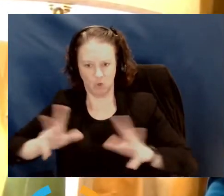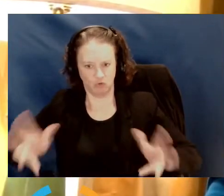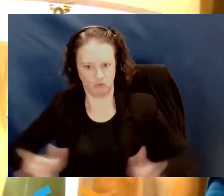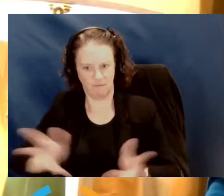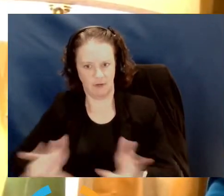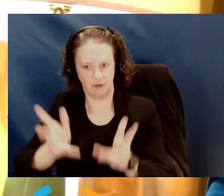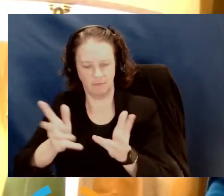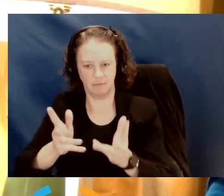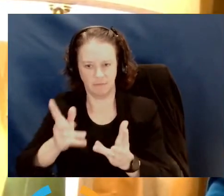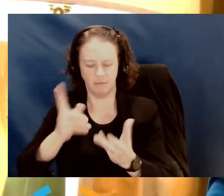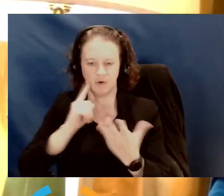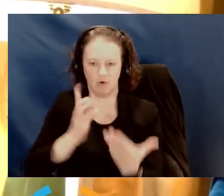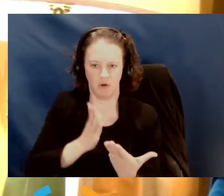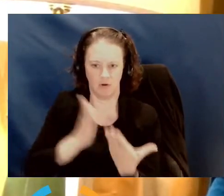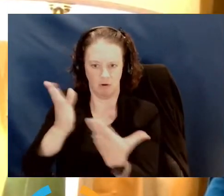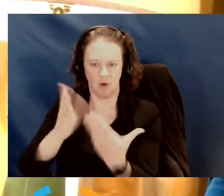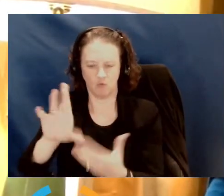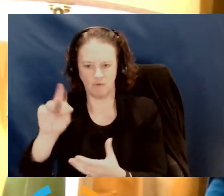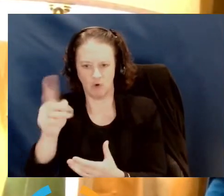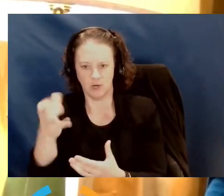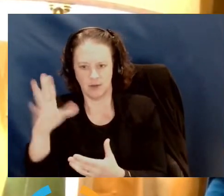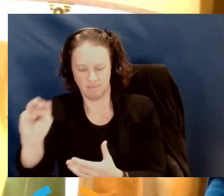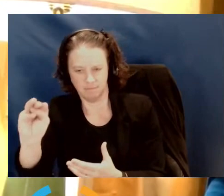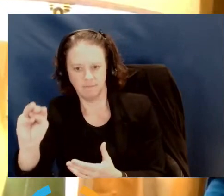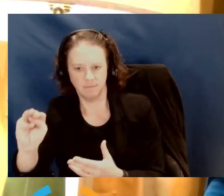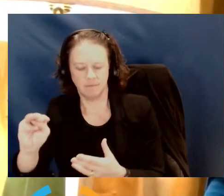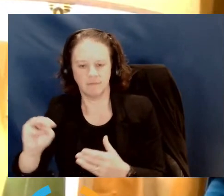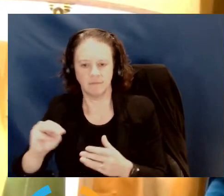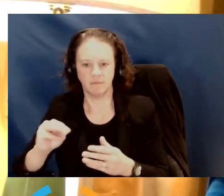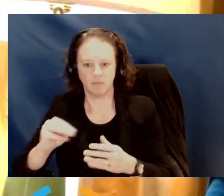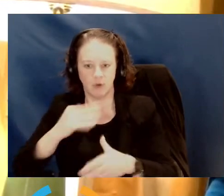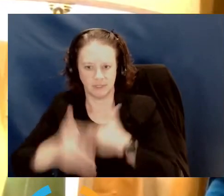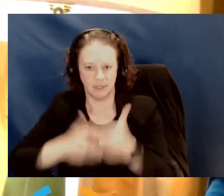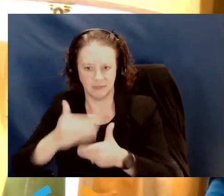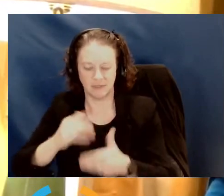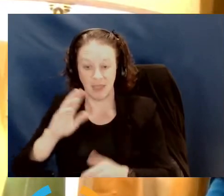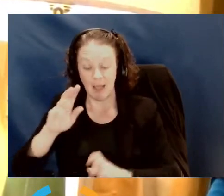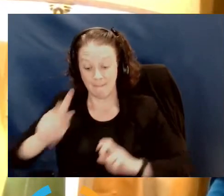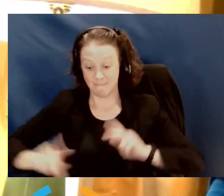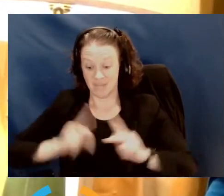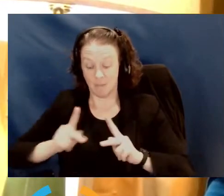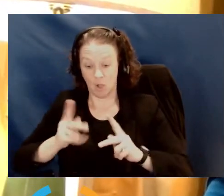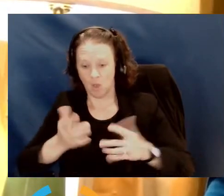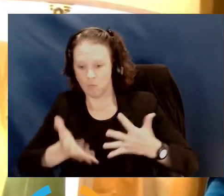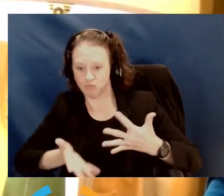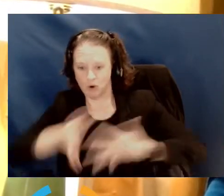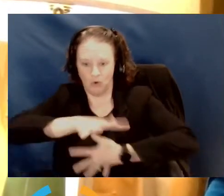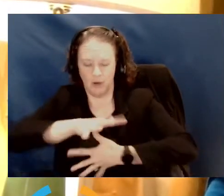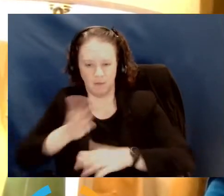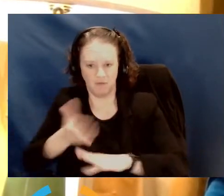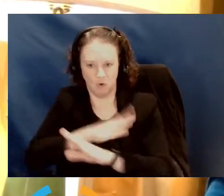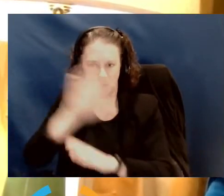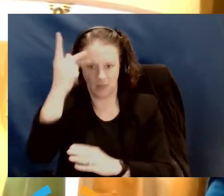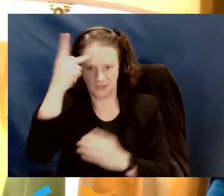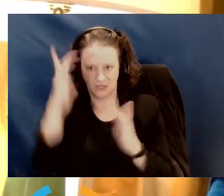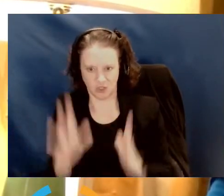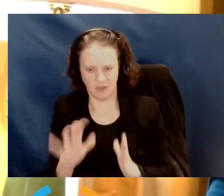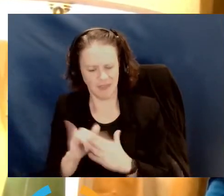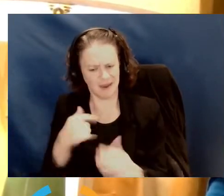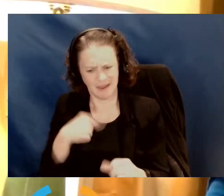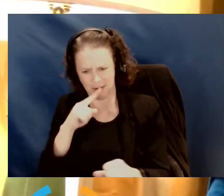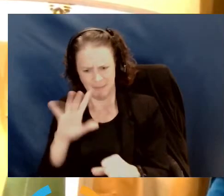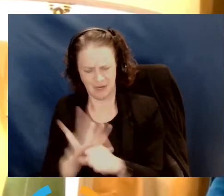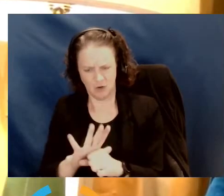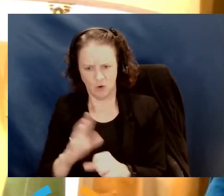independent commission for redistricting in place. Putting people before politicians, something I've committed to do early on in my campaign and not